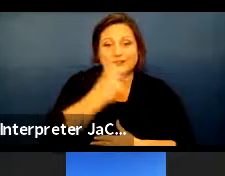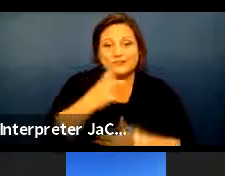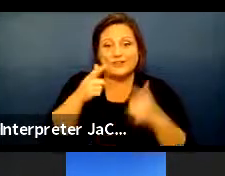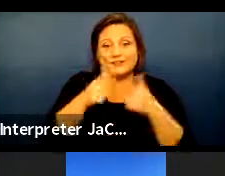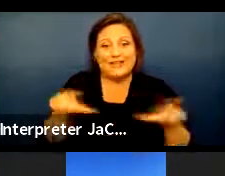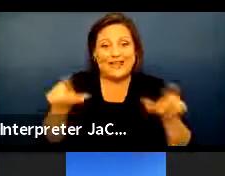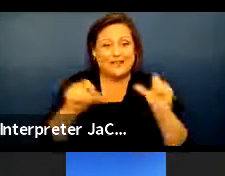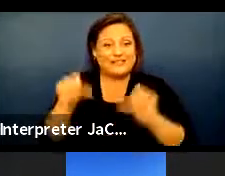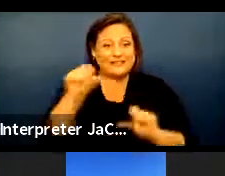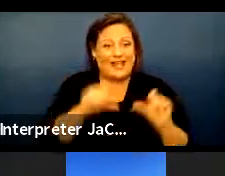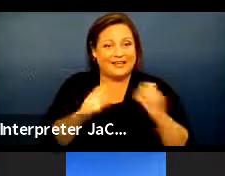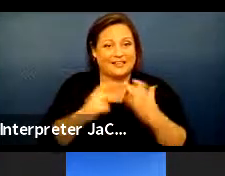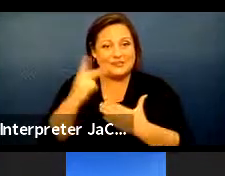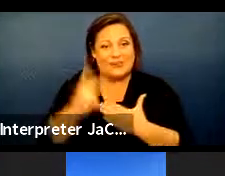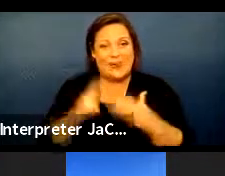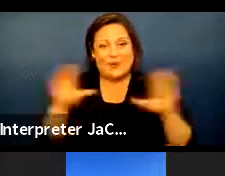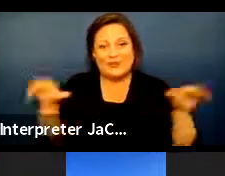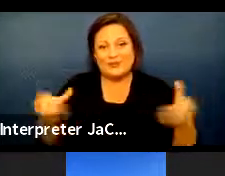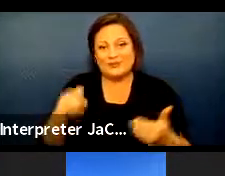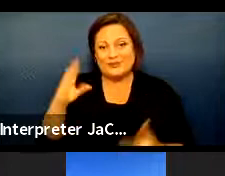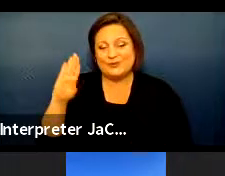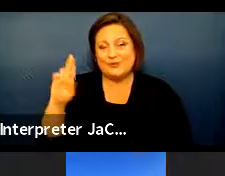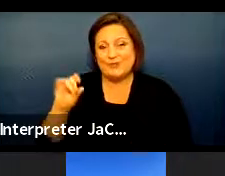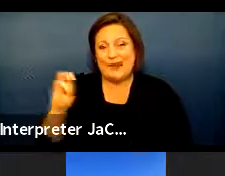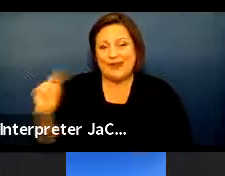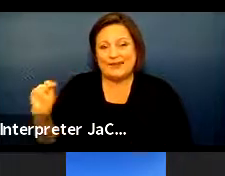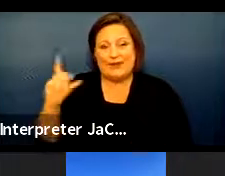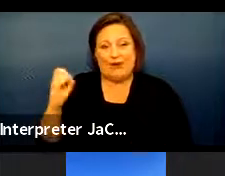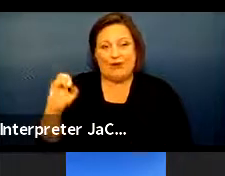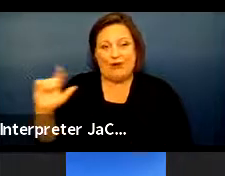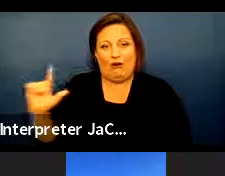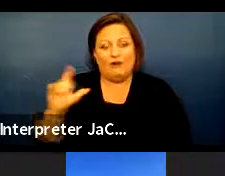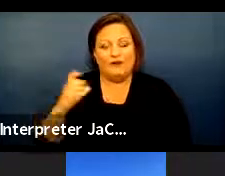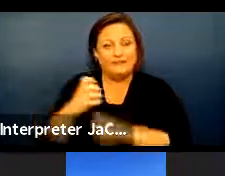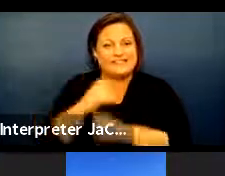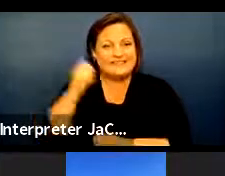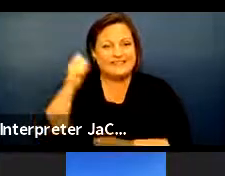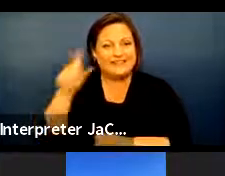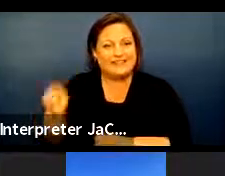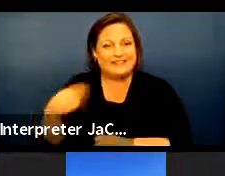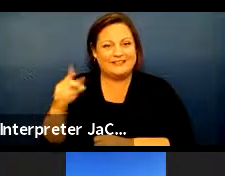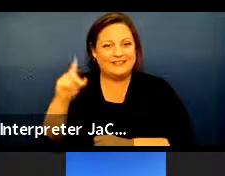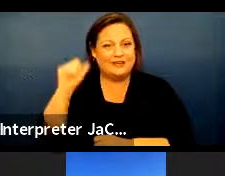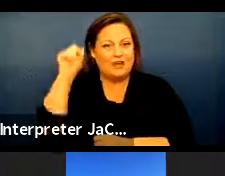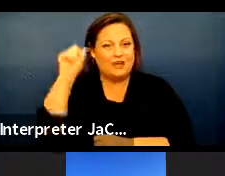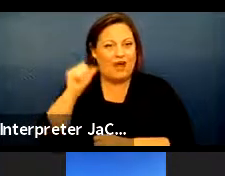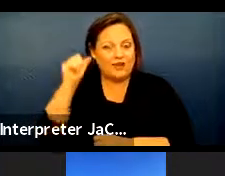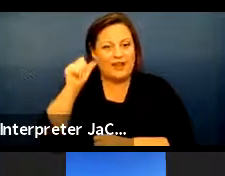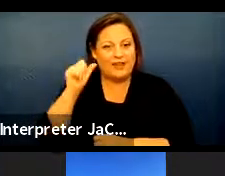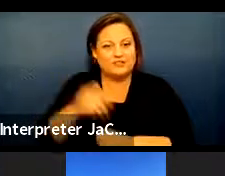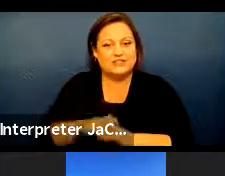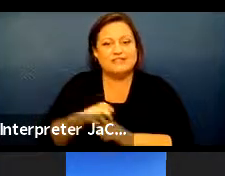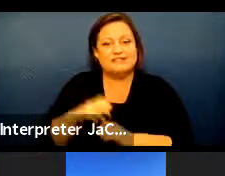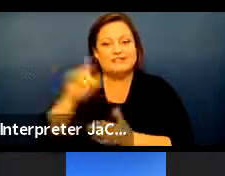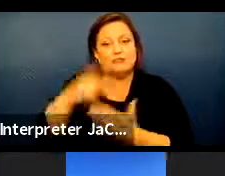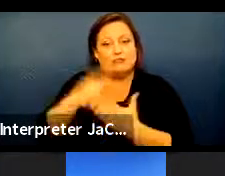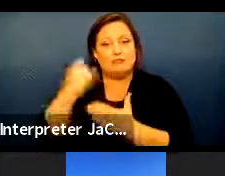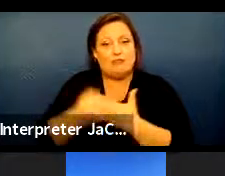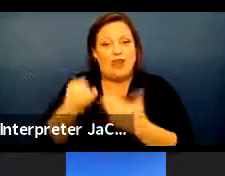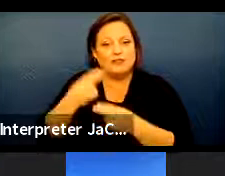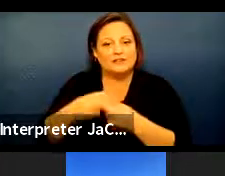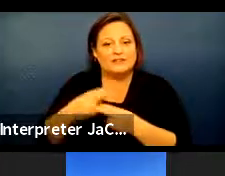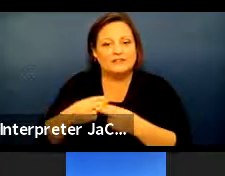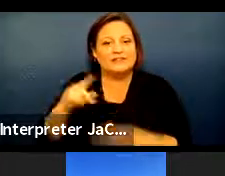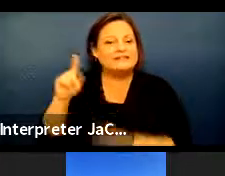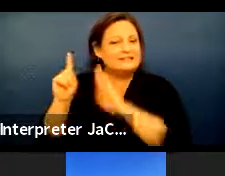to introduce Brennan Carl, who's receiving his doctor in audiology. His capstone project was entitled Tinnitus as